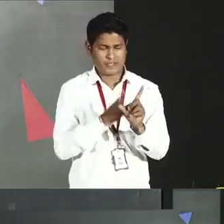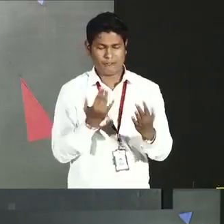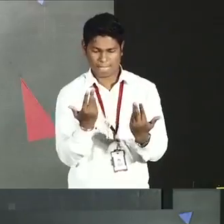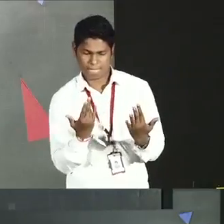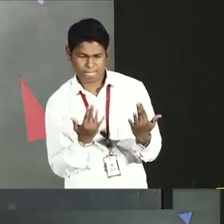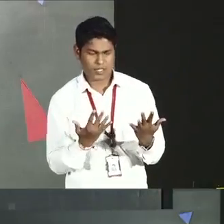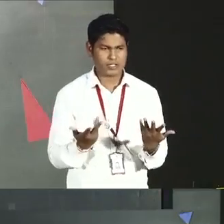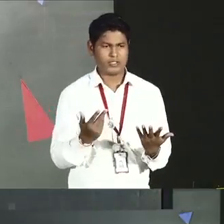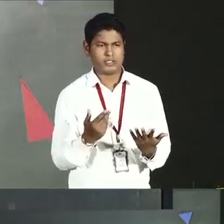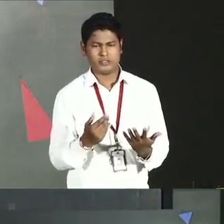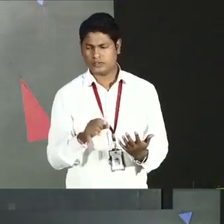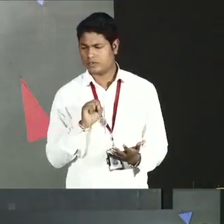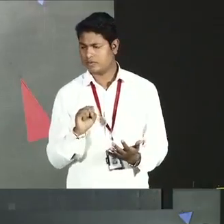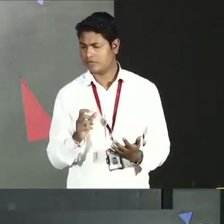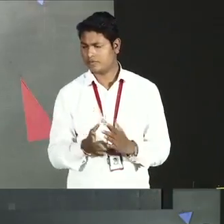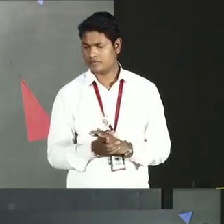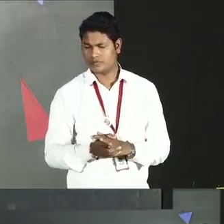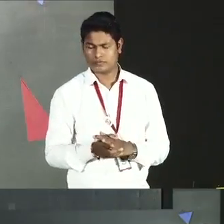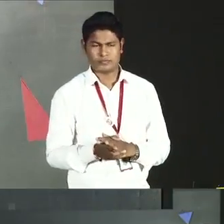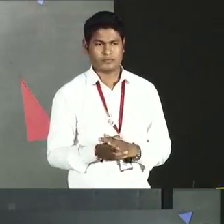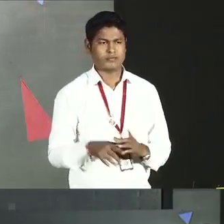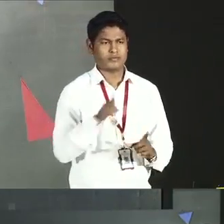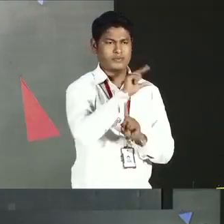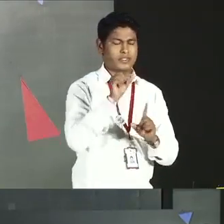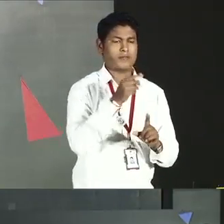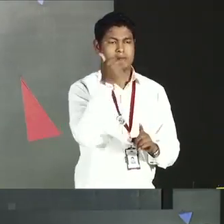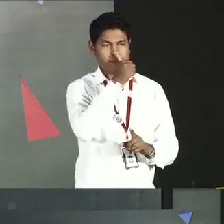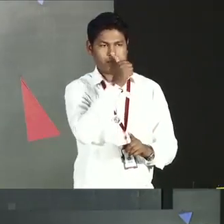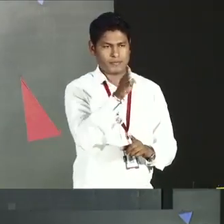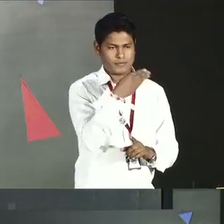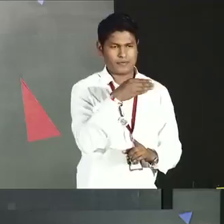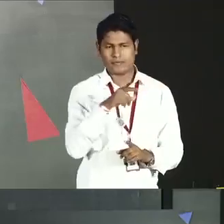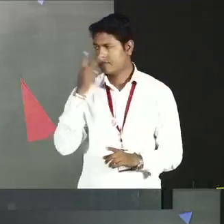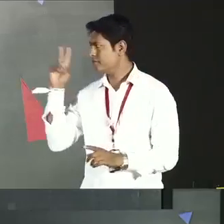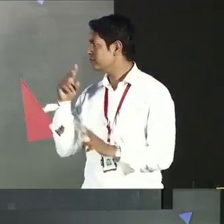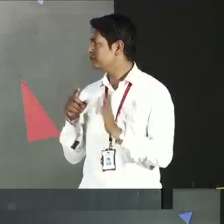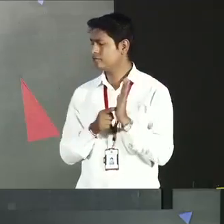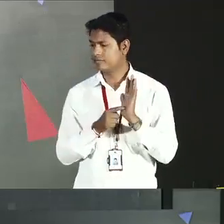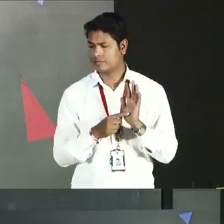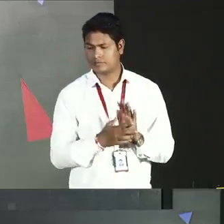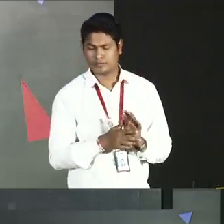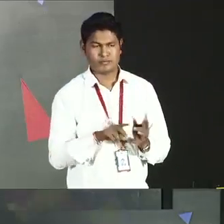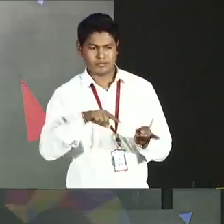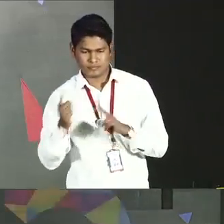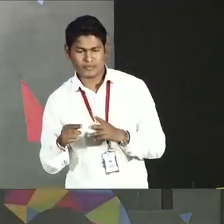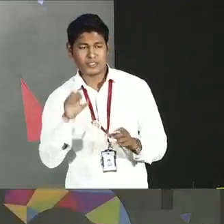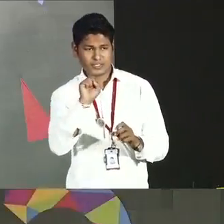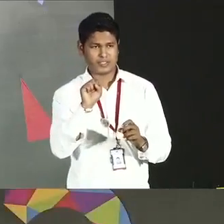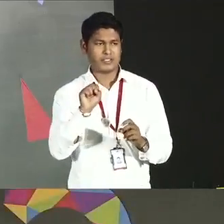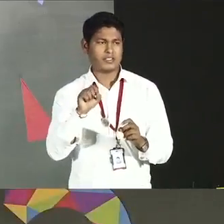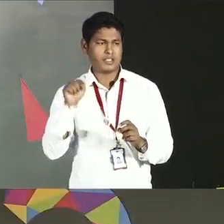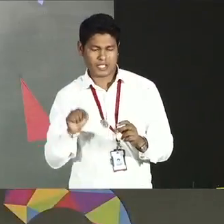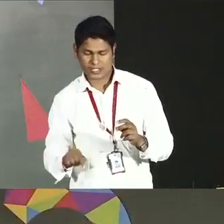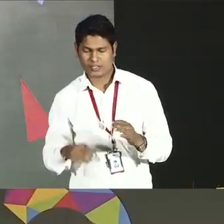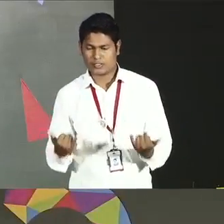causes delays of up to 3 years. The average age of diagnosis in the United States is almost 4. Right, almost 5. And so children are